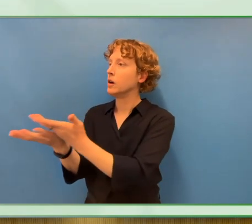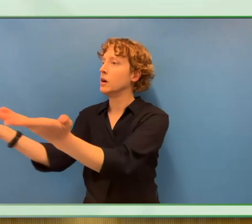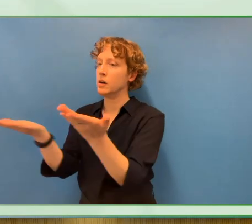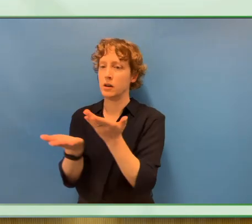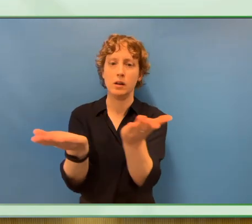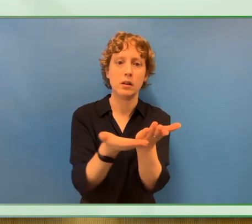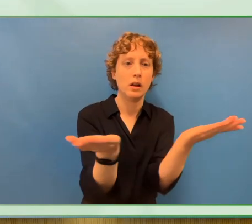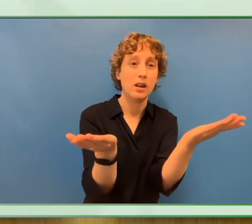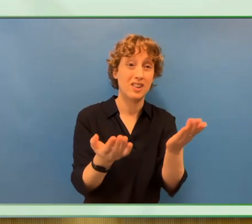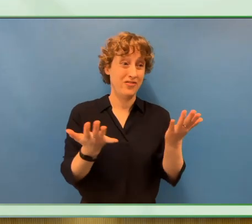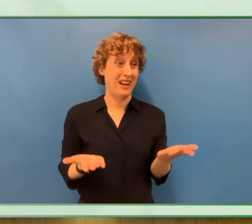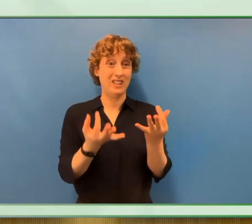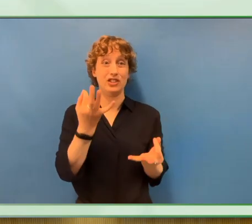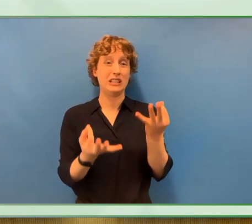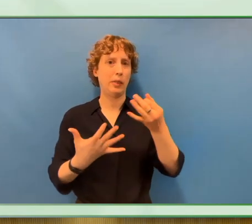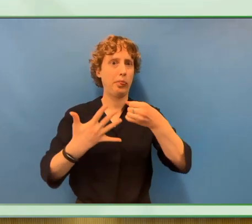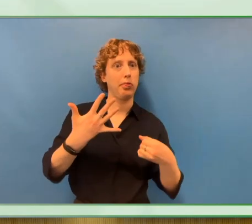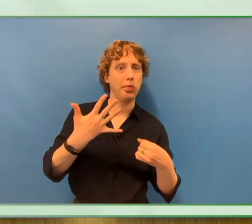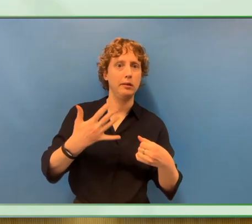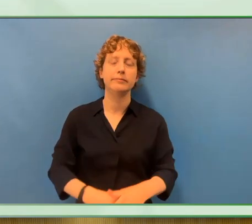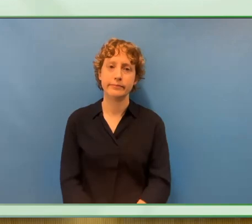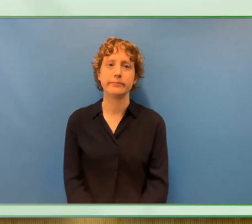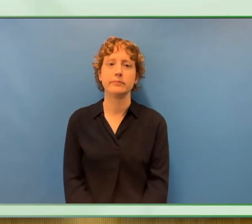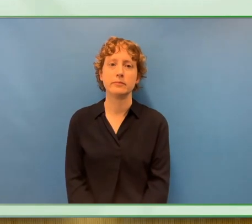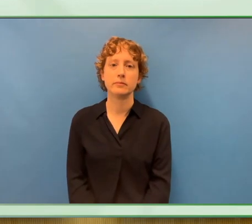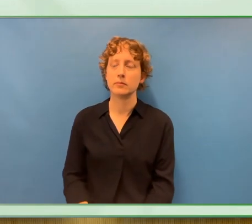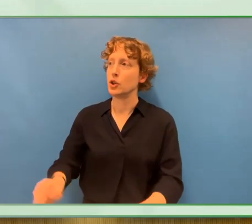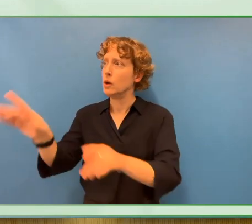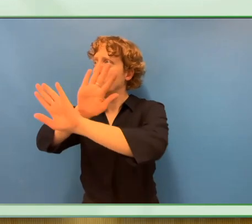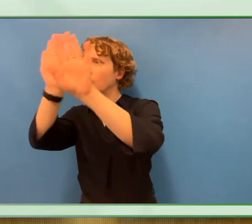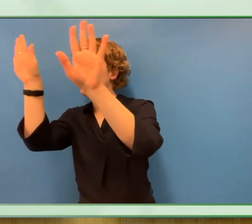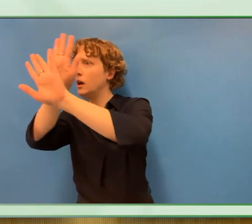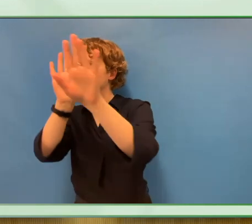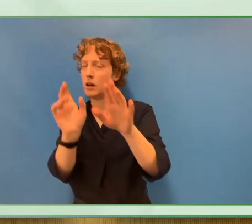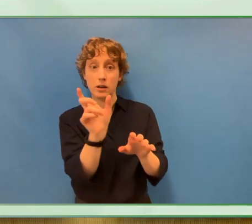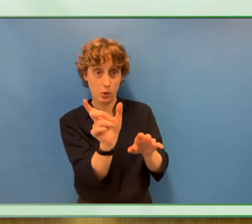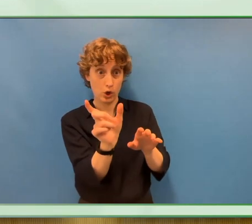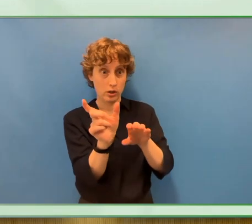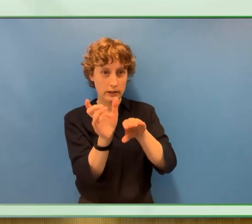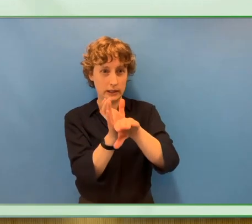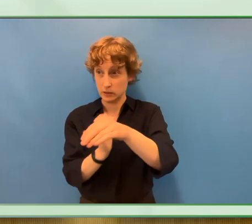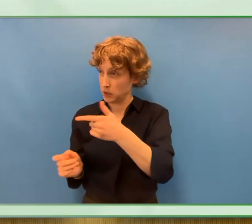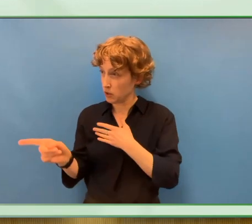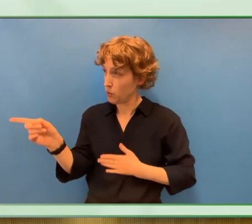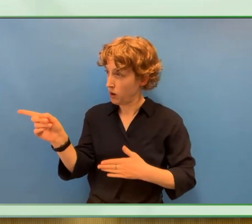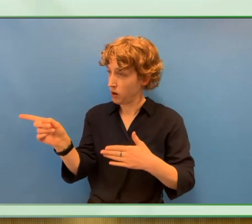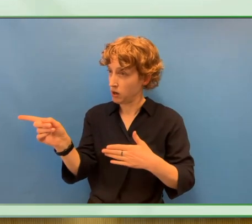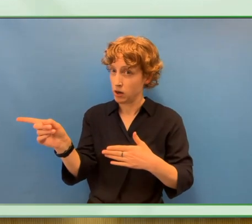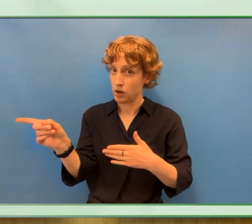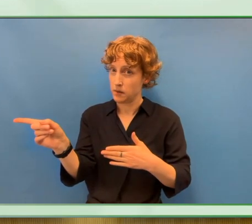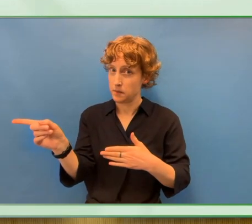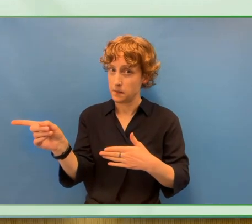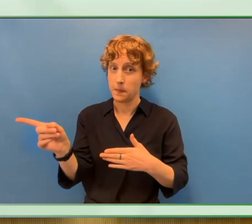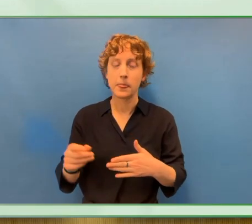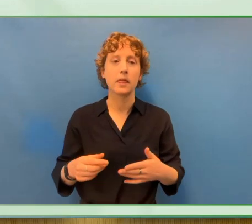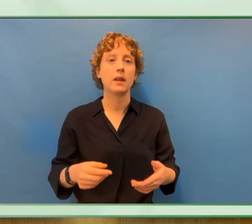know I have a wave here from someone who wanted to come in. Was it about the word accessibility and what Chris was saying, Sven? Please just